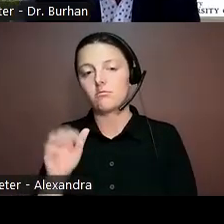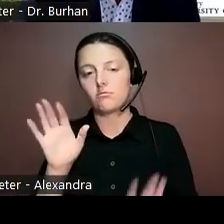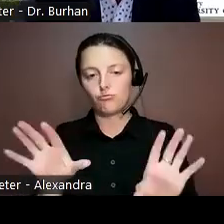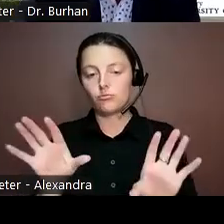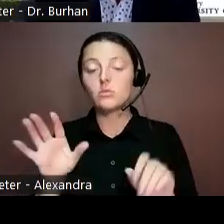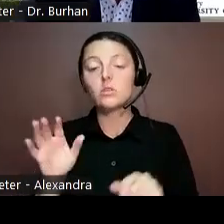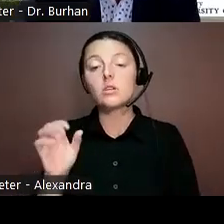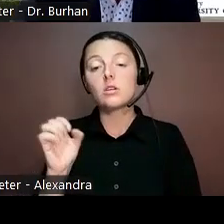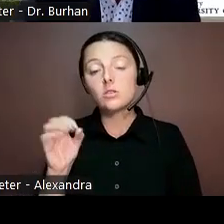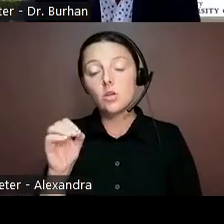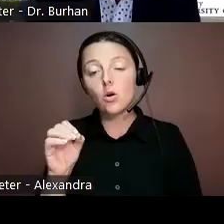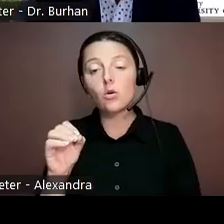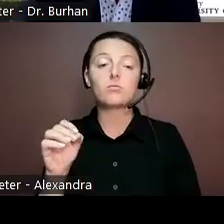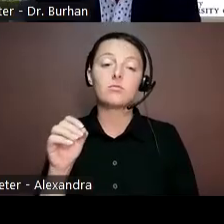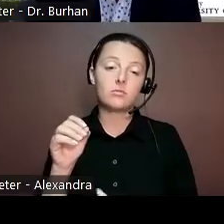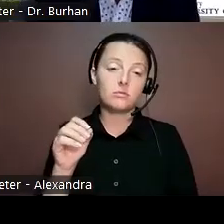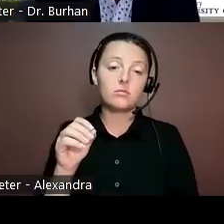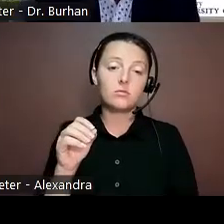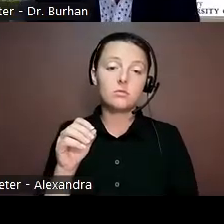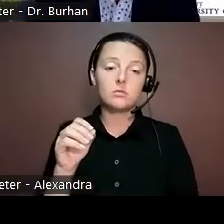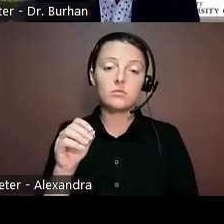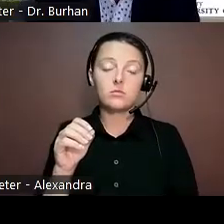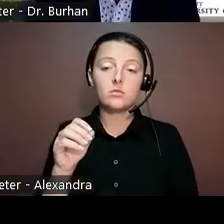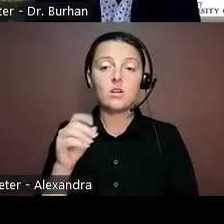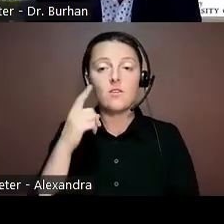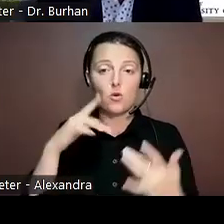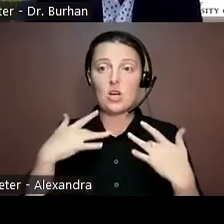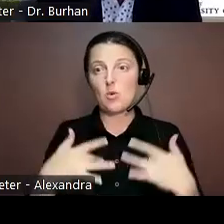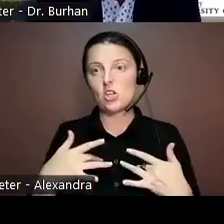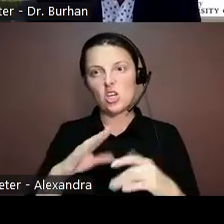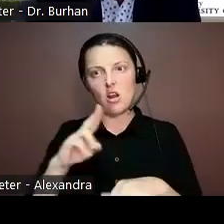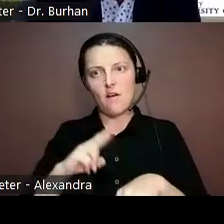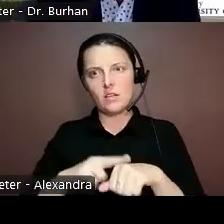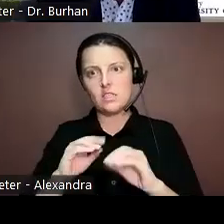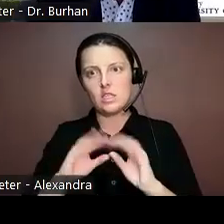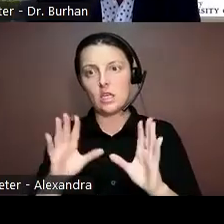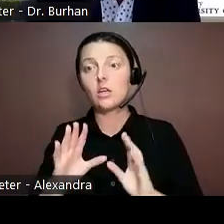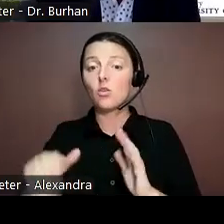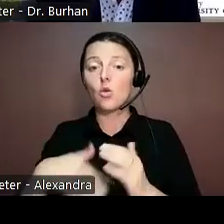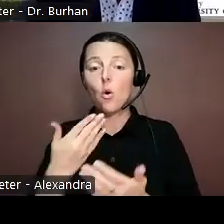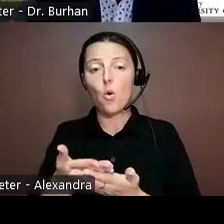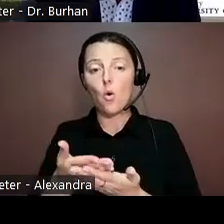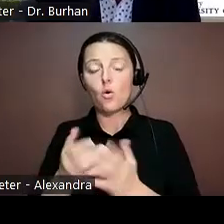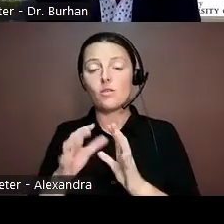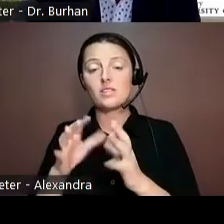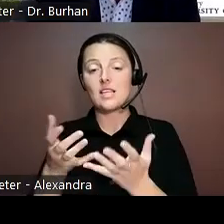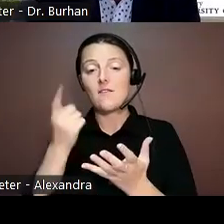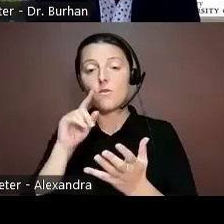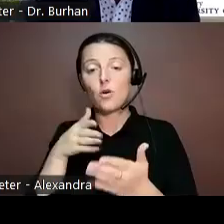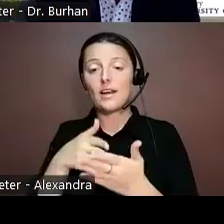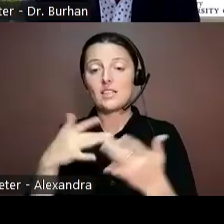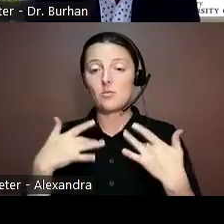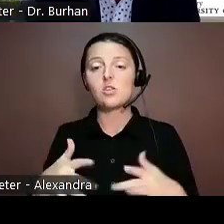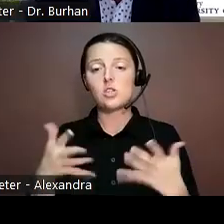for agitation. But when it comes to depression, obviously, the whole set of antidepressant has been studied. There's less